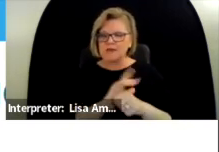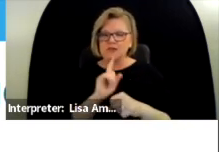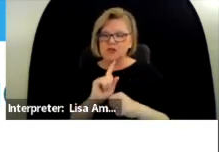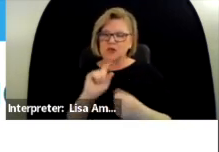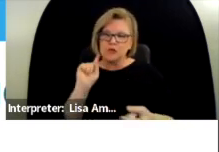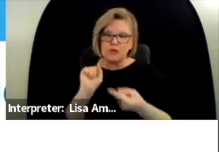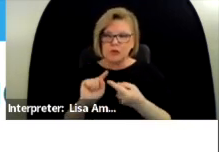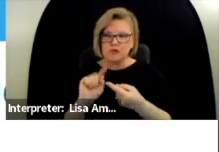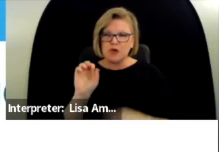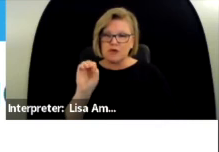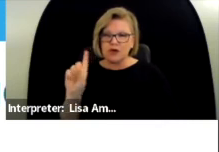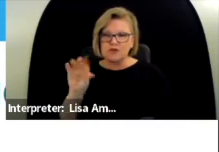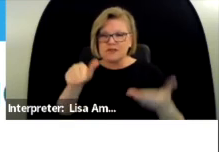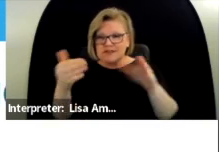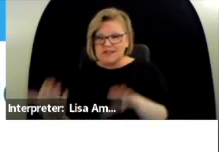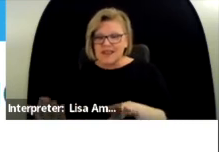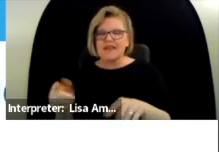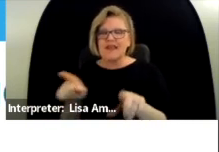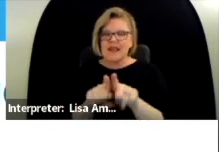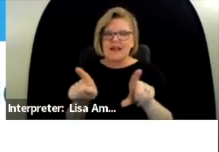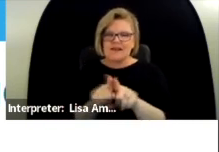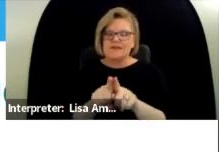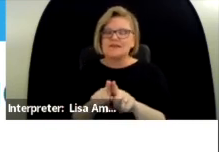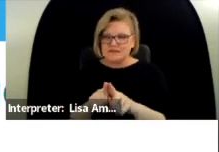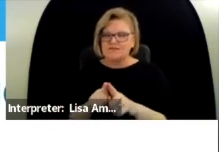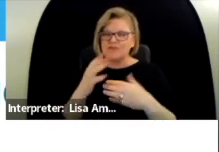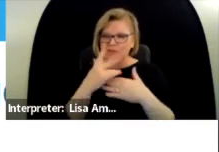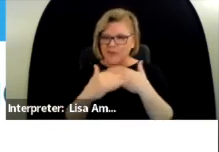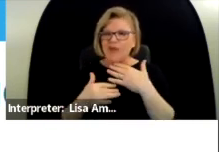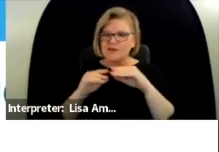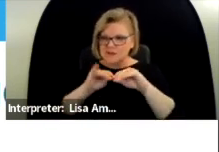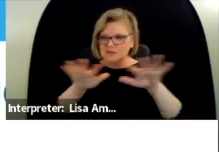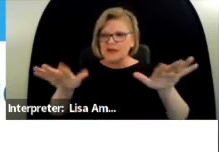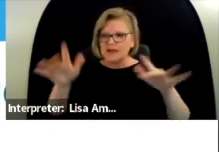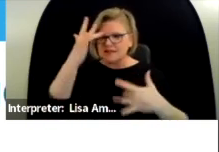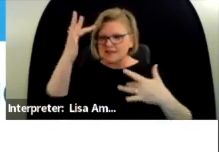overdoses, overdose deaths, and the transmission of bloodborne diseases.